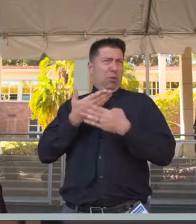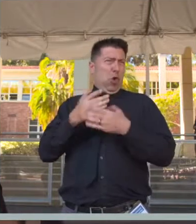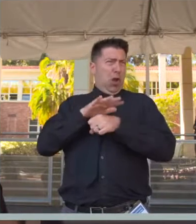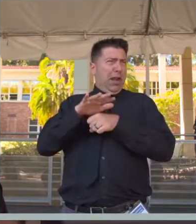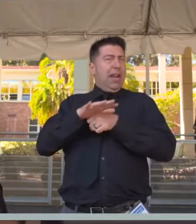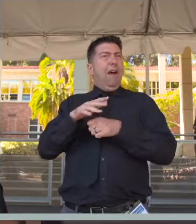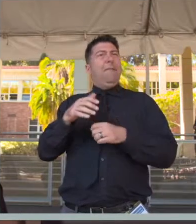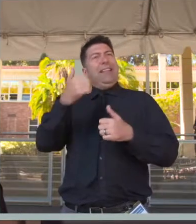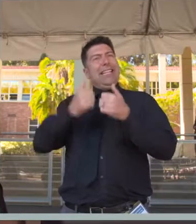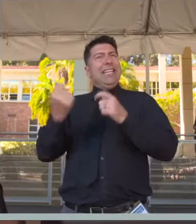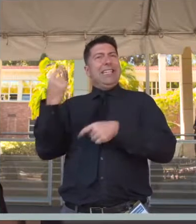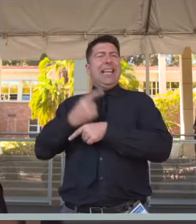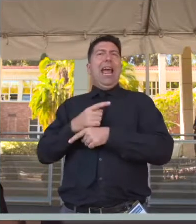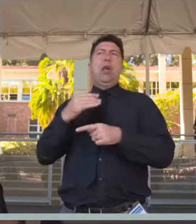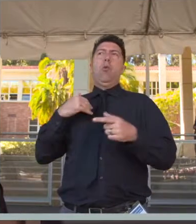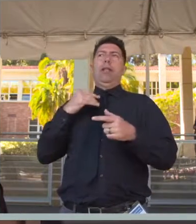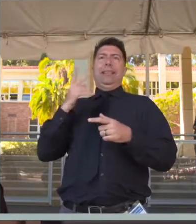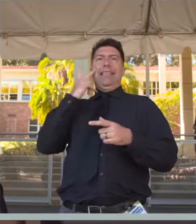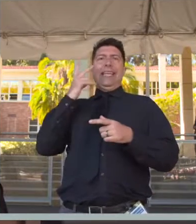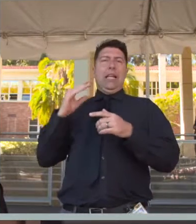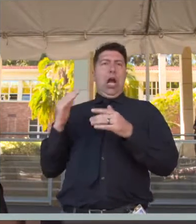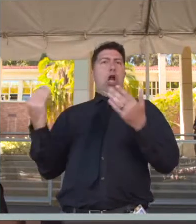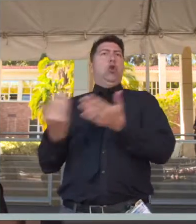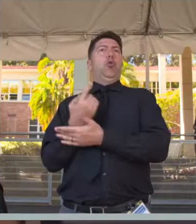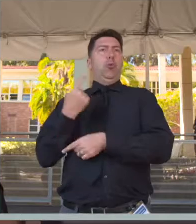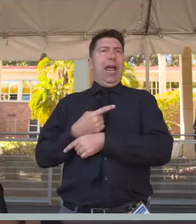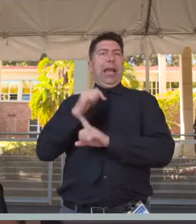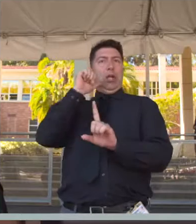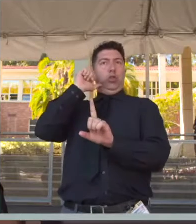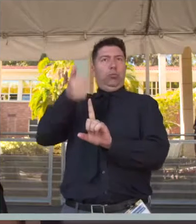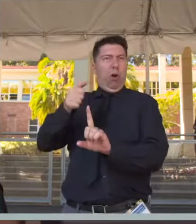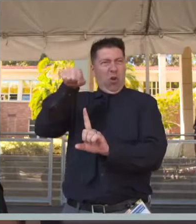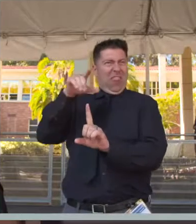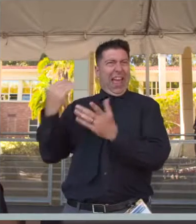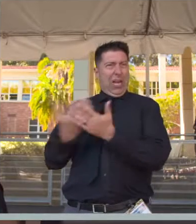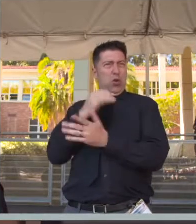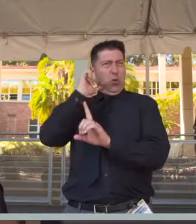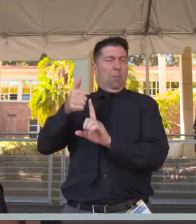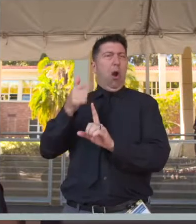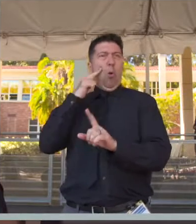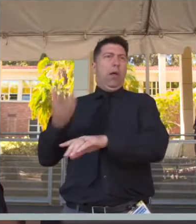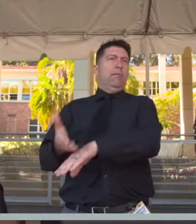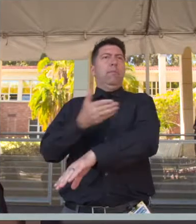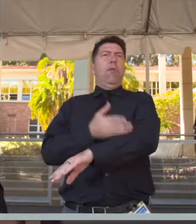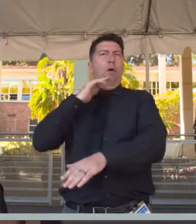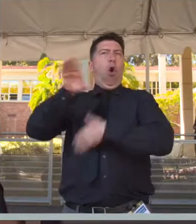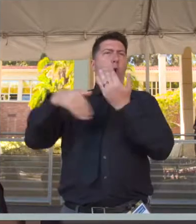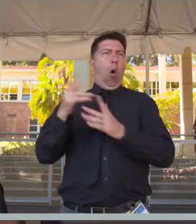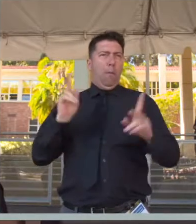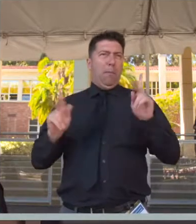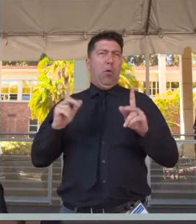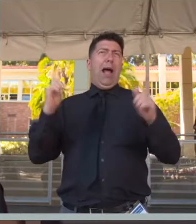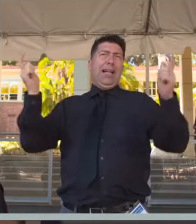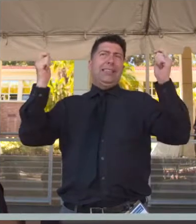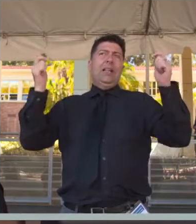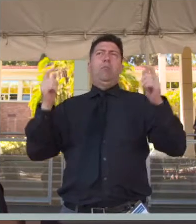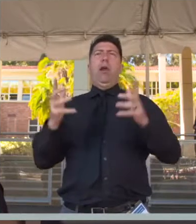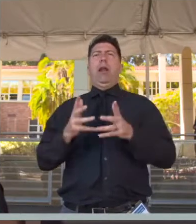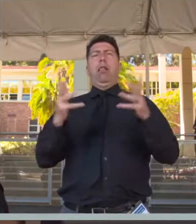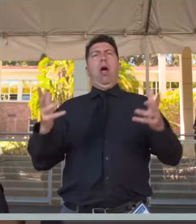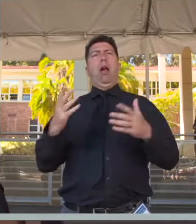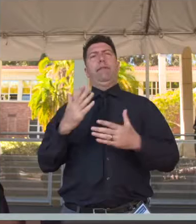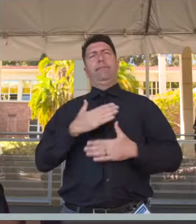with the promise of a tomorrow. And I am confident that you will make our tomorrow remarkable. I celebrate with great